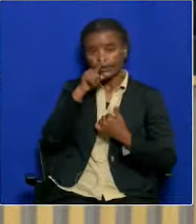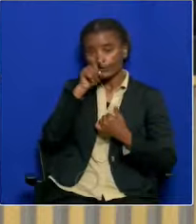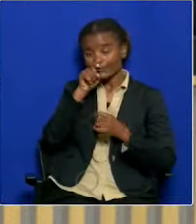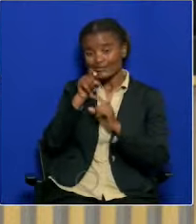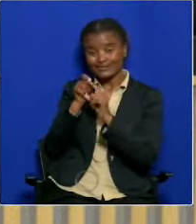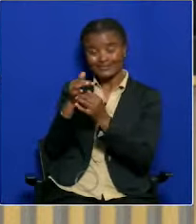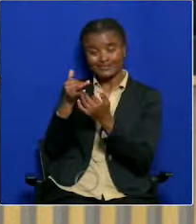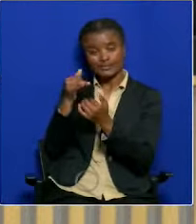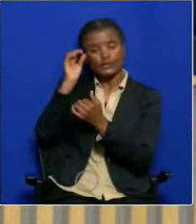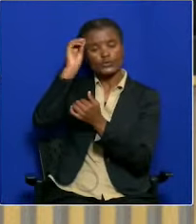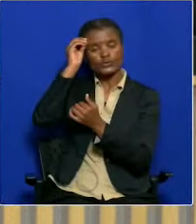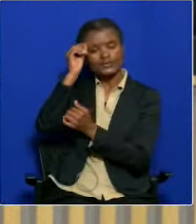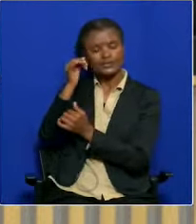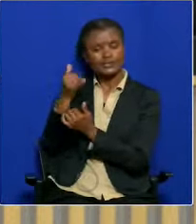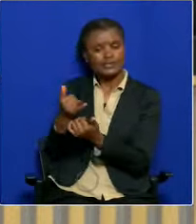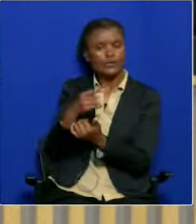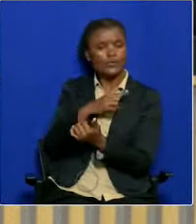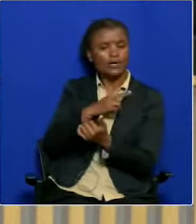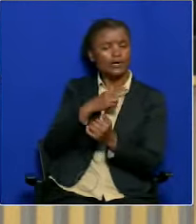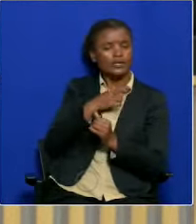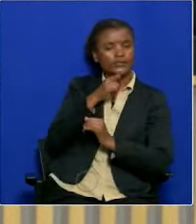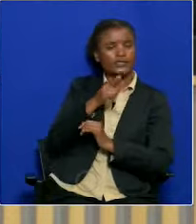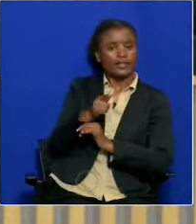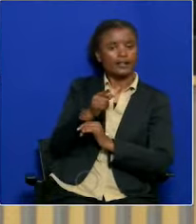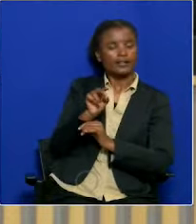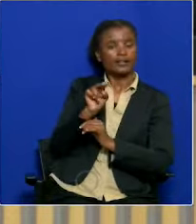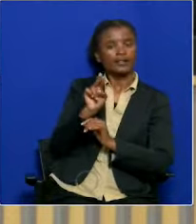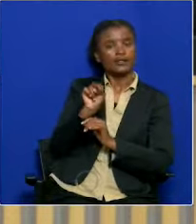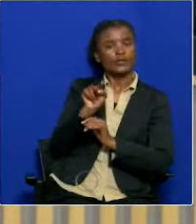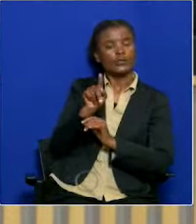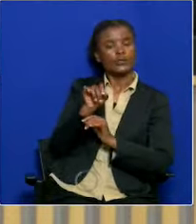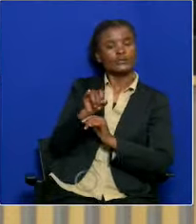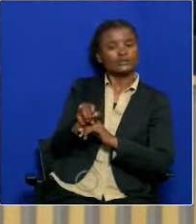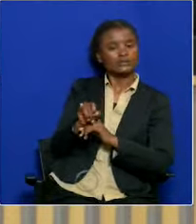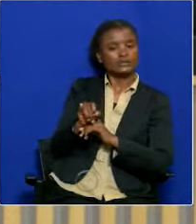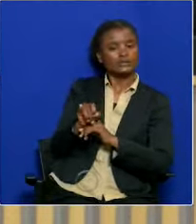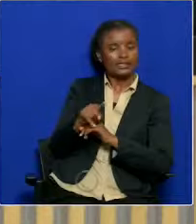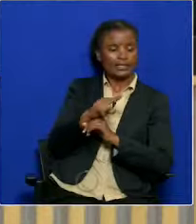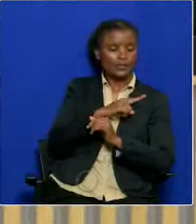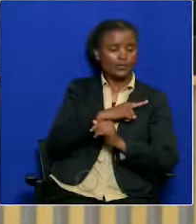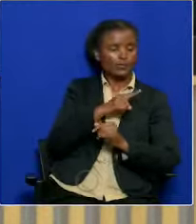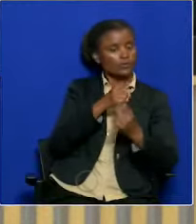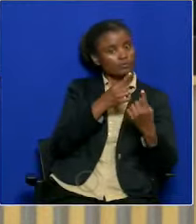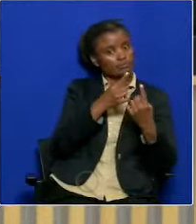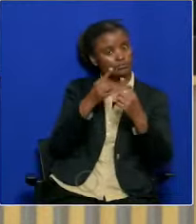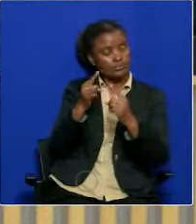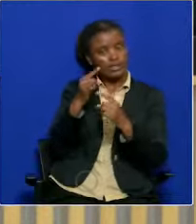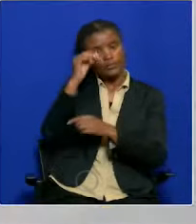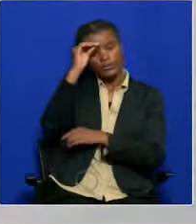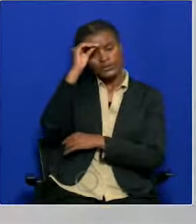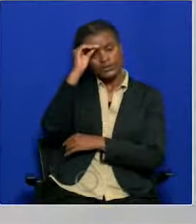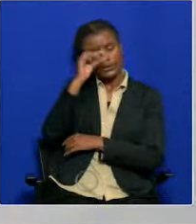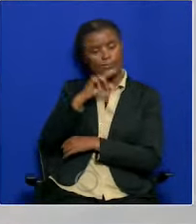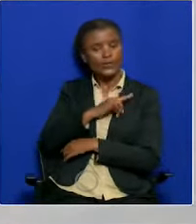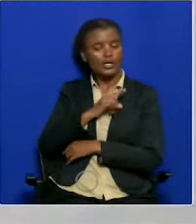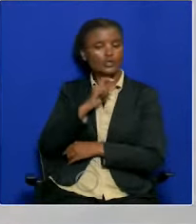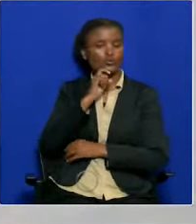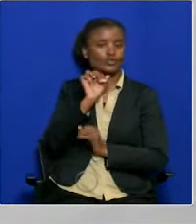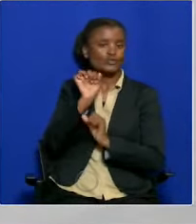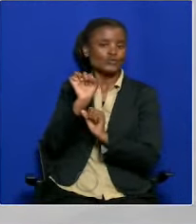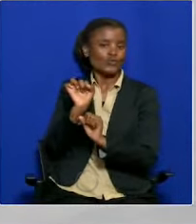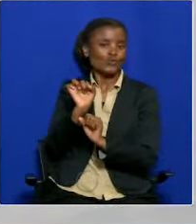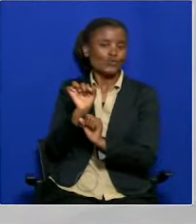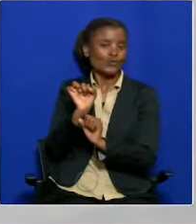him to a police station. Why are you using your position to tell